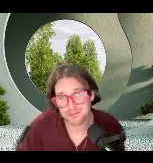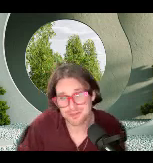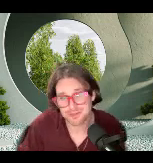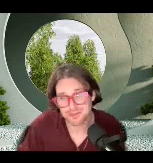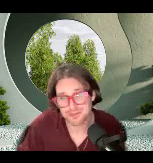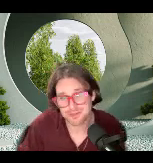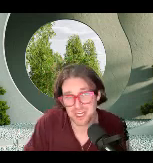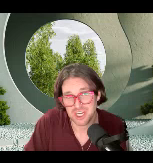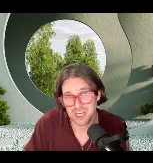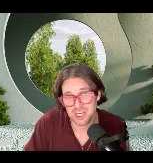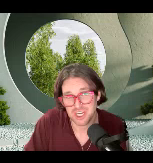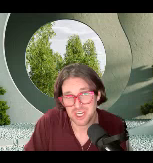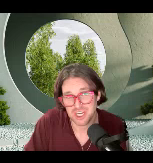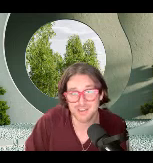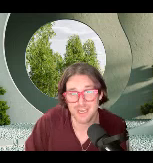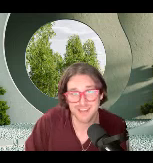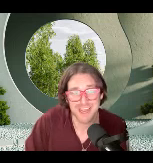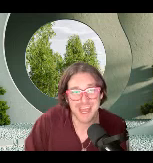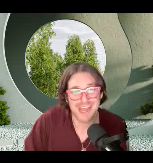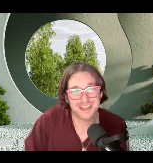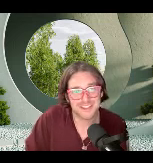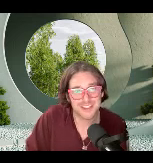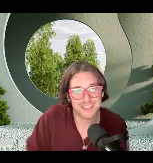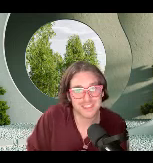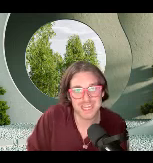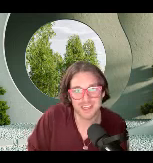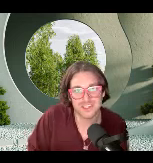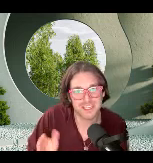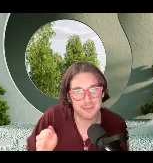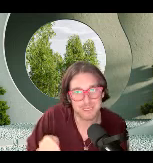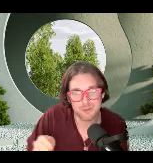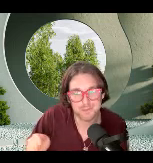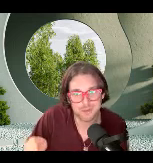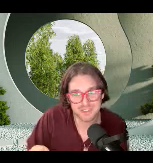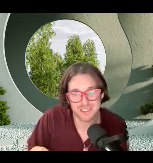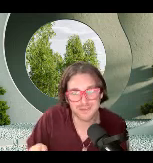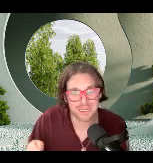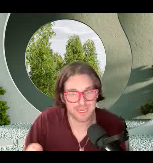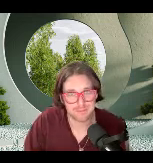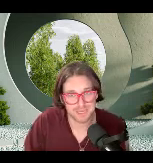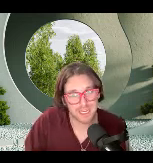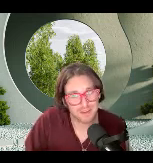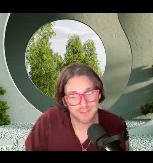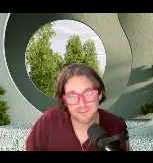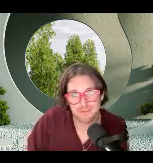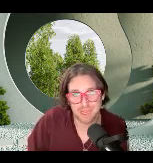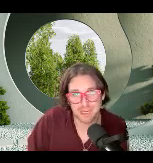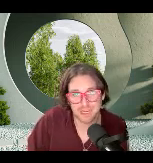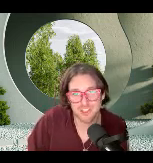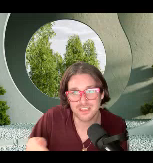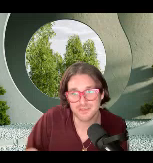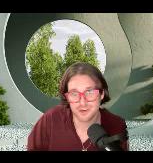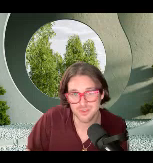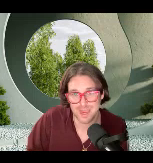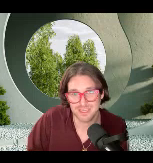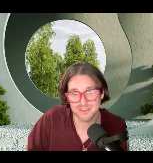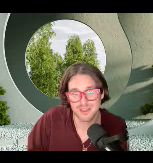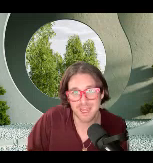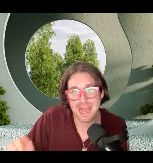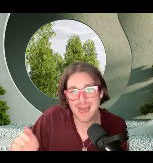of representation, which is what we're covering here tonight. And this is acknowledging that people perceive and make meaning of information